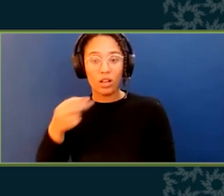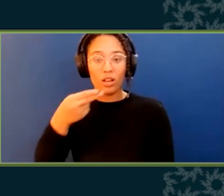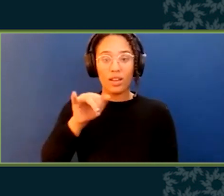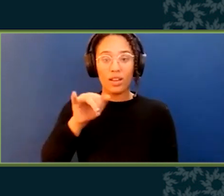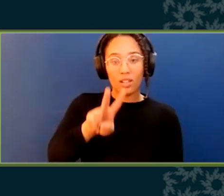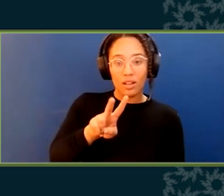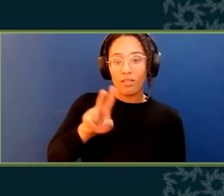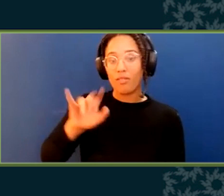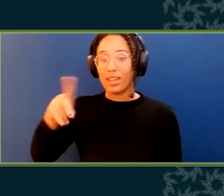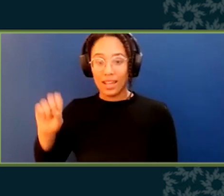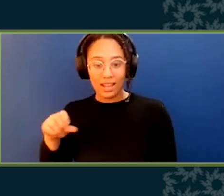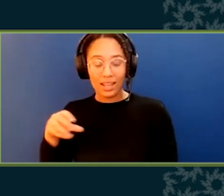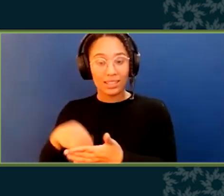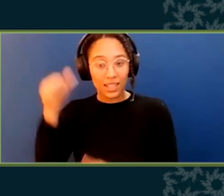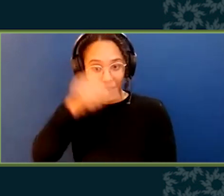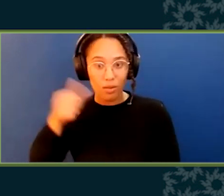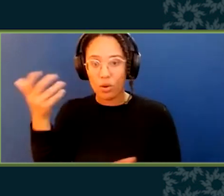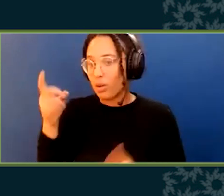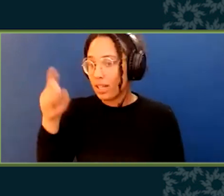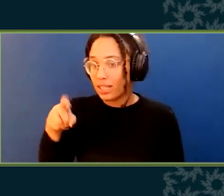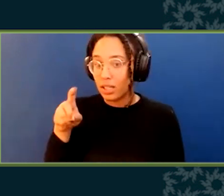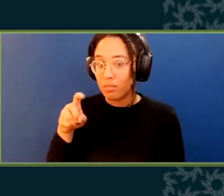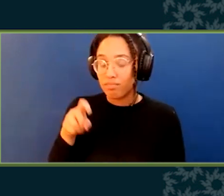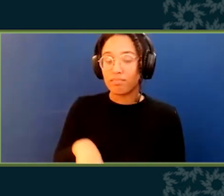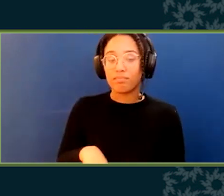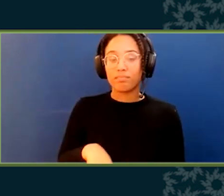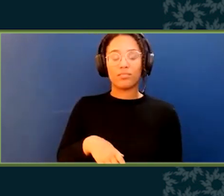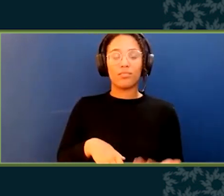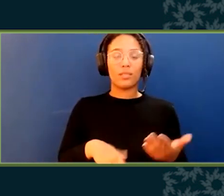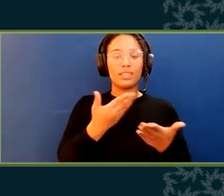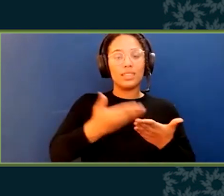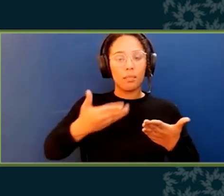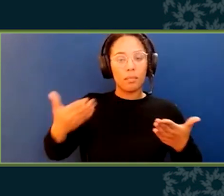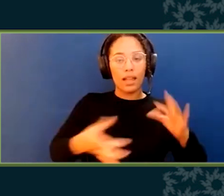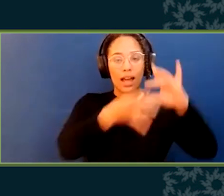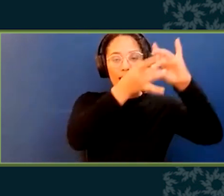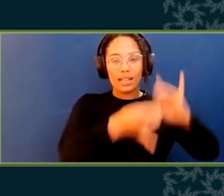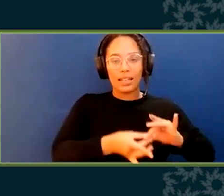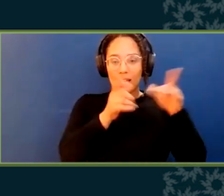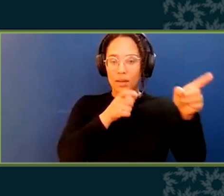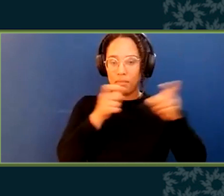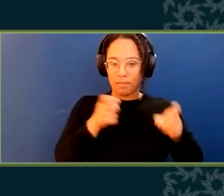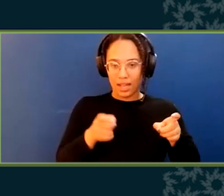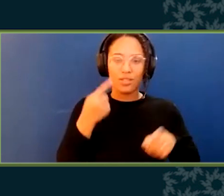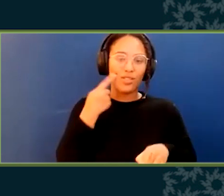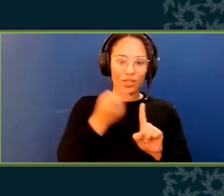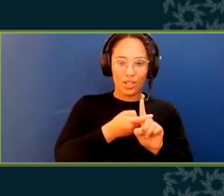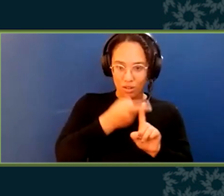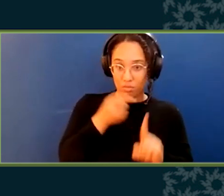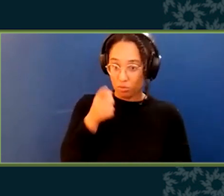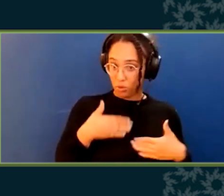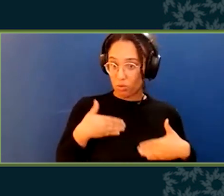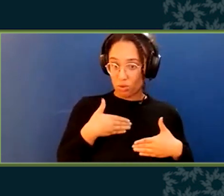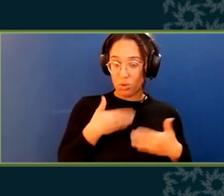supply chain management for condoms. Do you enjoy supply chain management? Then no, you're the wrong person to solve that problem if you don't,